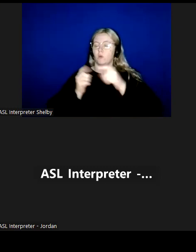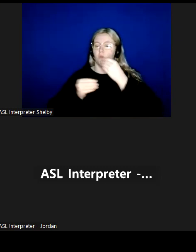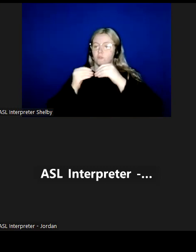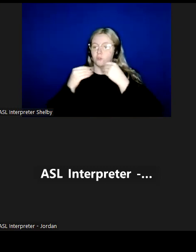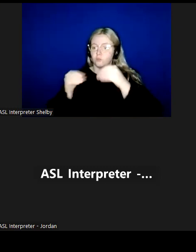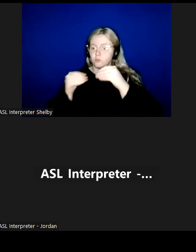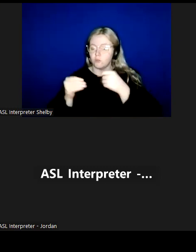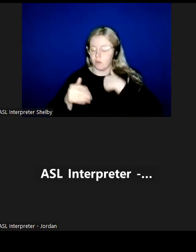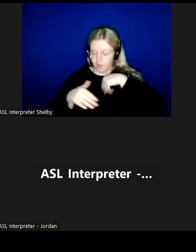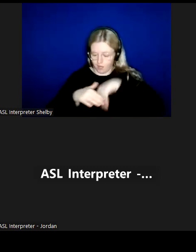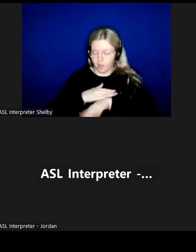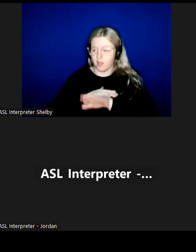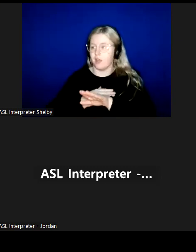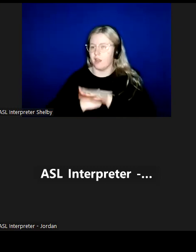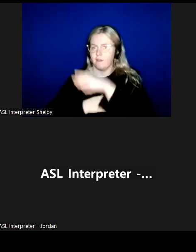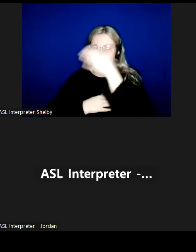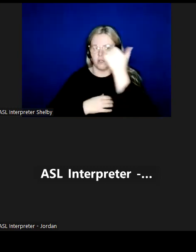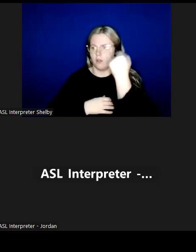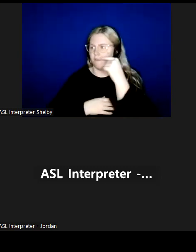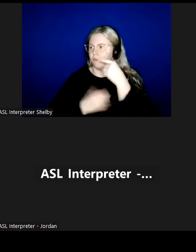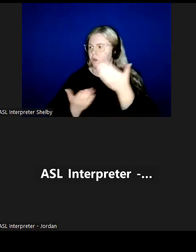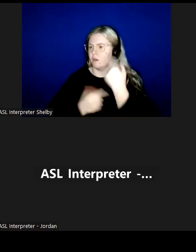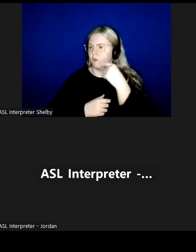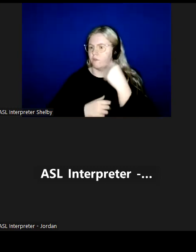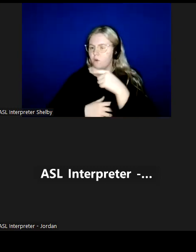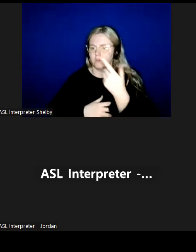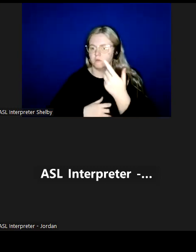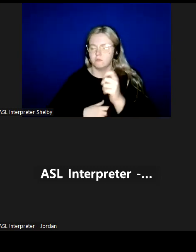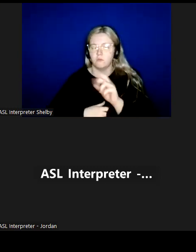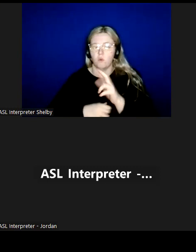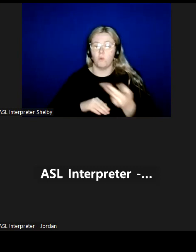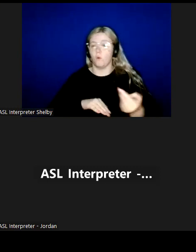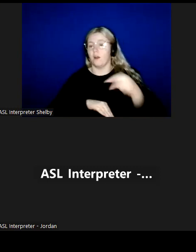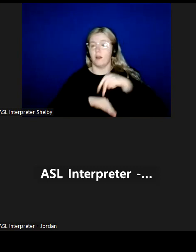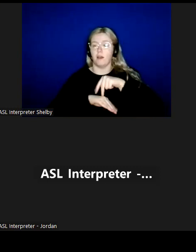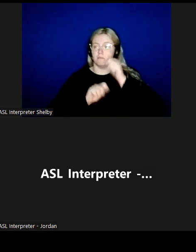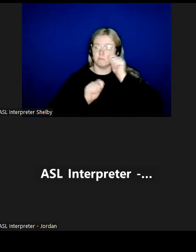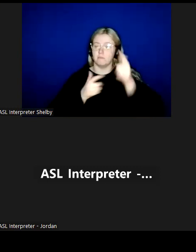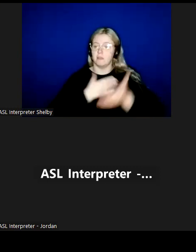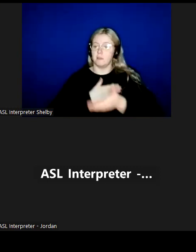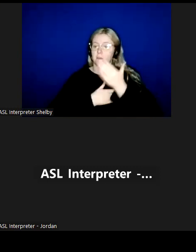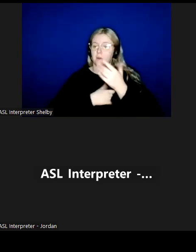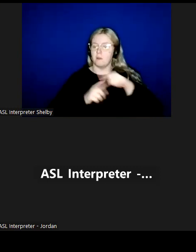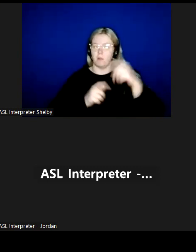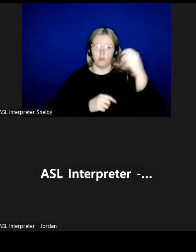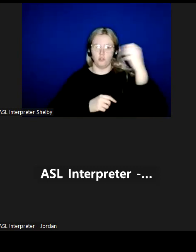forgot why I was there. I got up this morning when I went about my day and I even forgot to take a